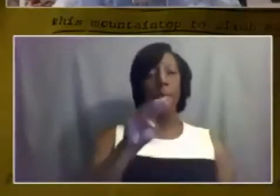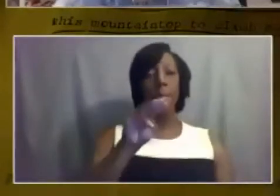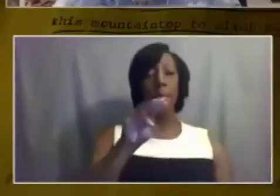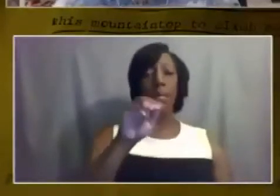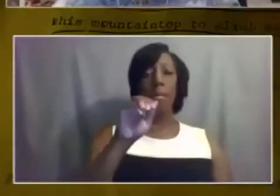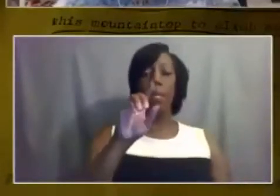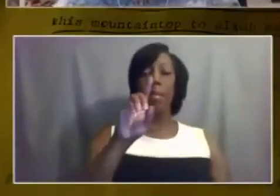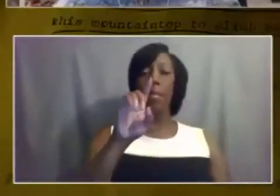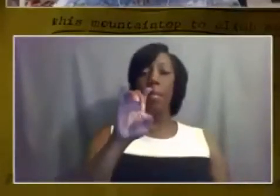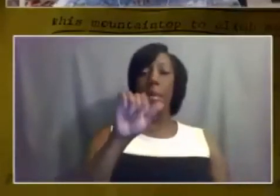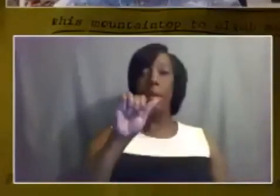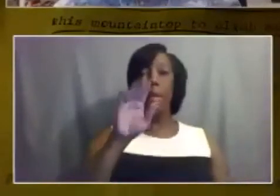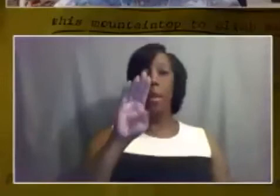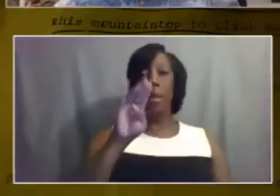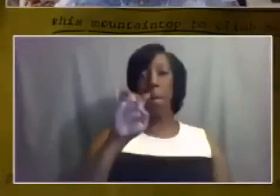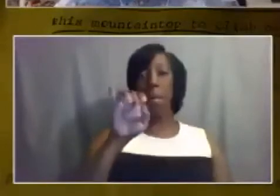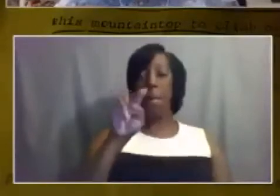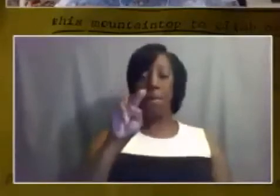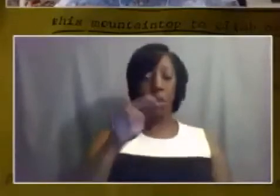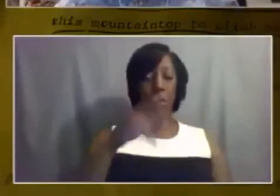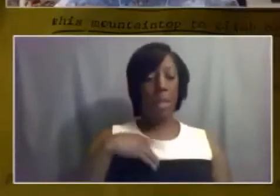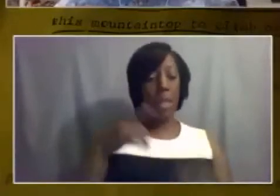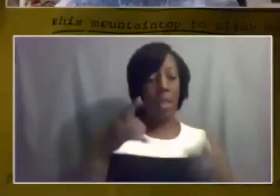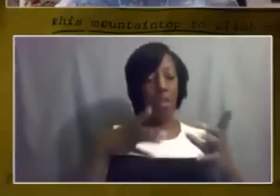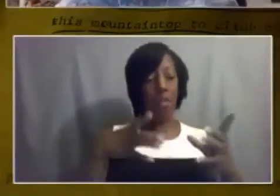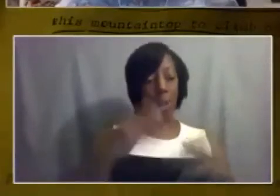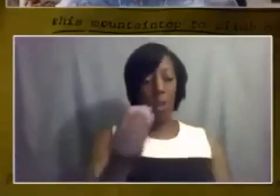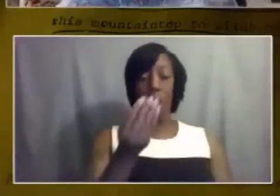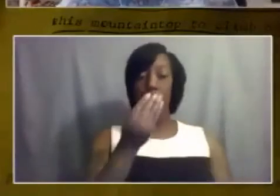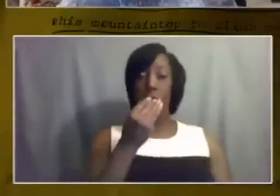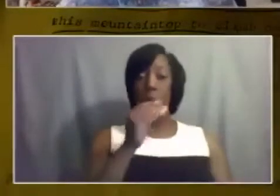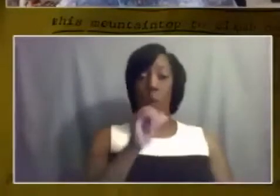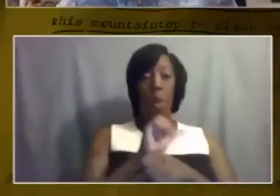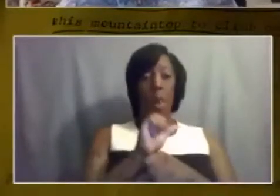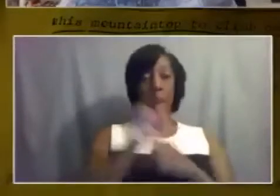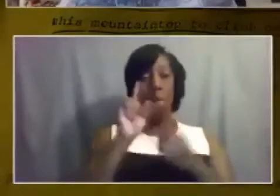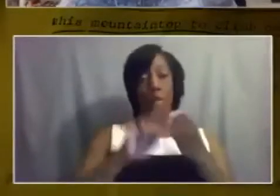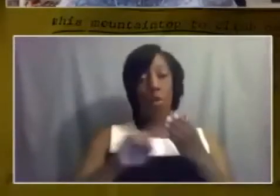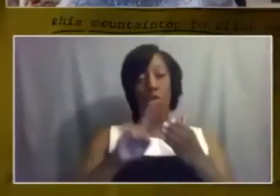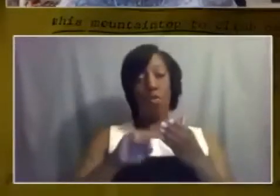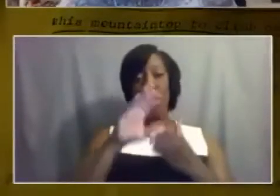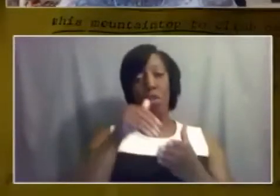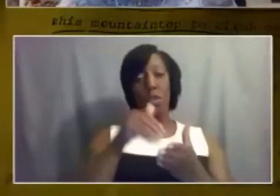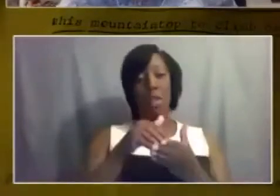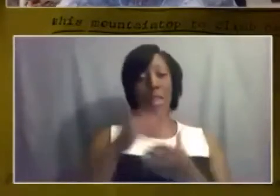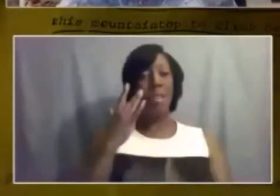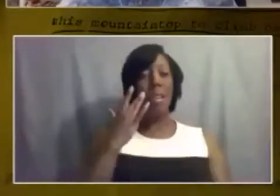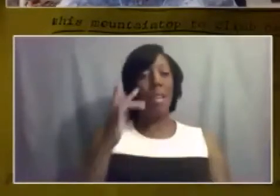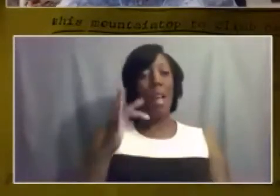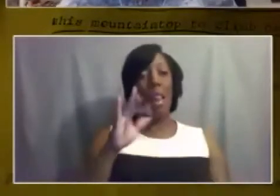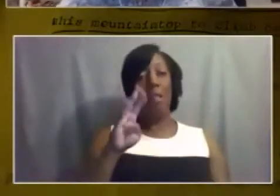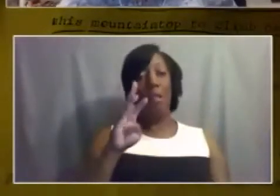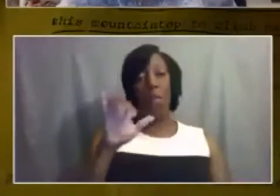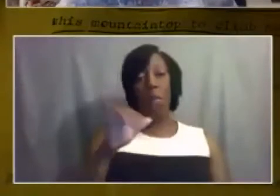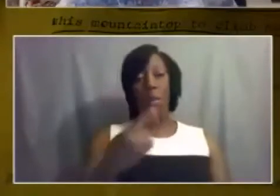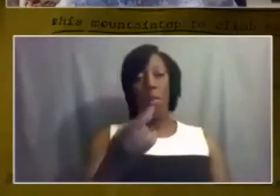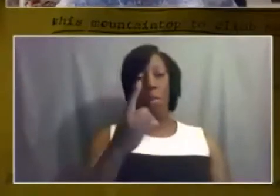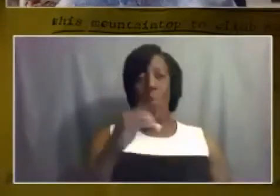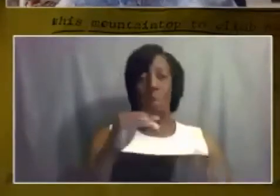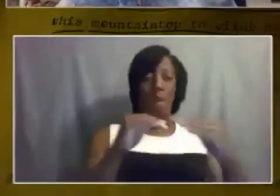Labor Research Center at the University of California, Berkeley, and president and co-founder of One Fair Wage. She's also